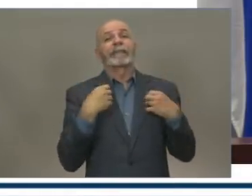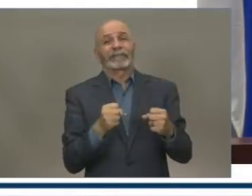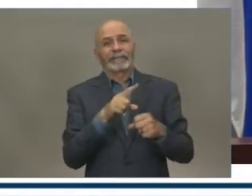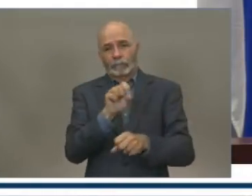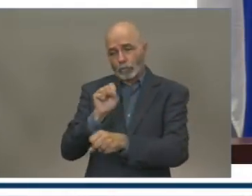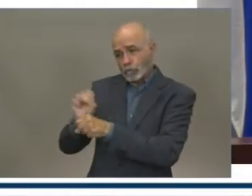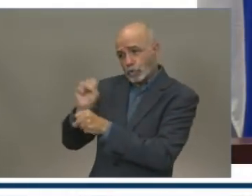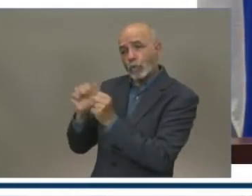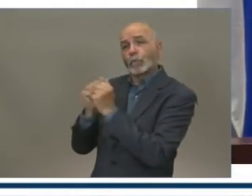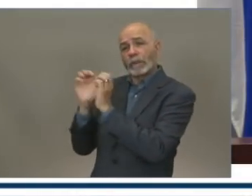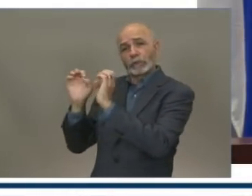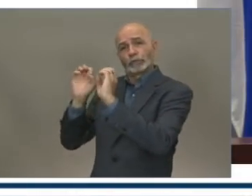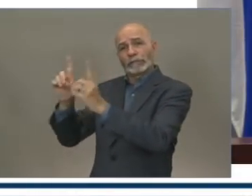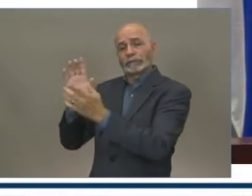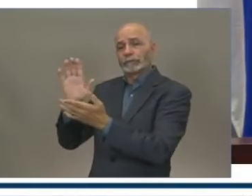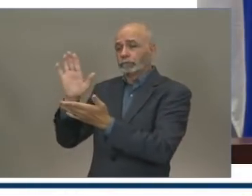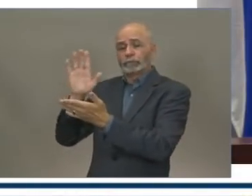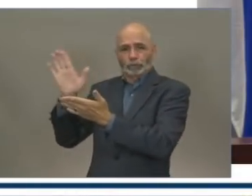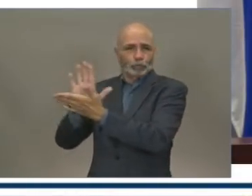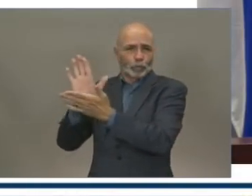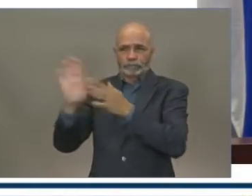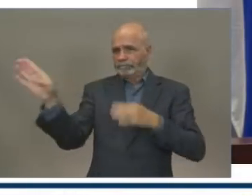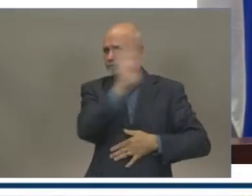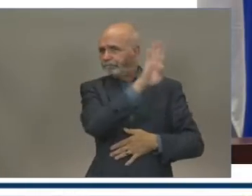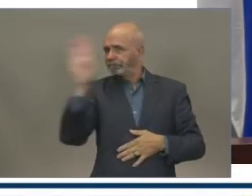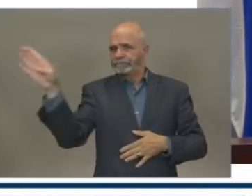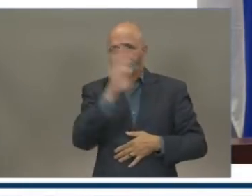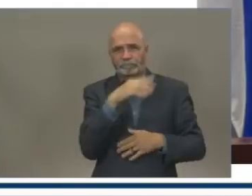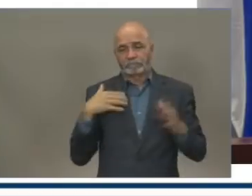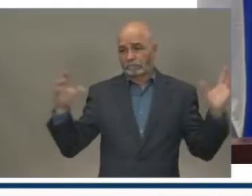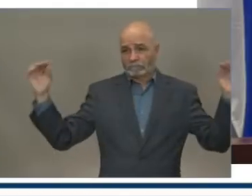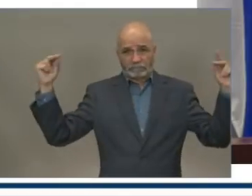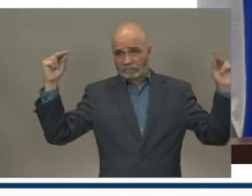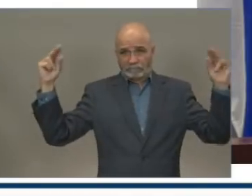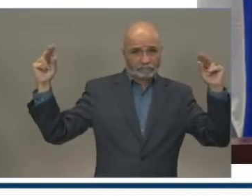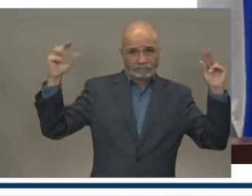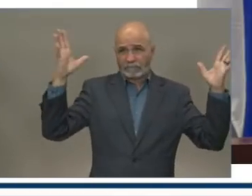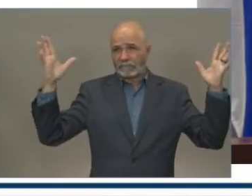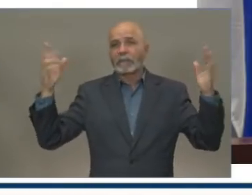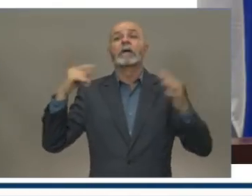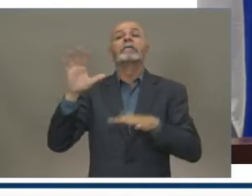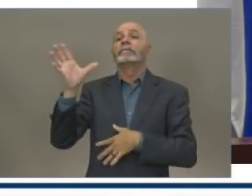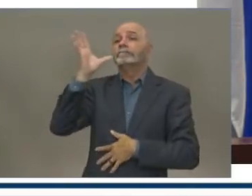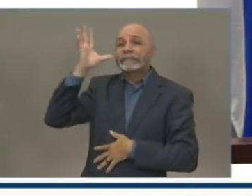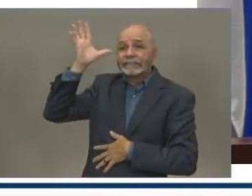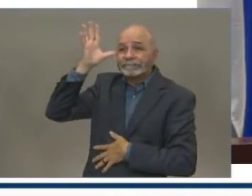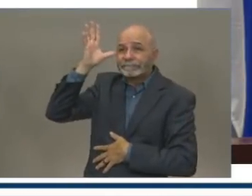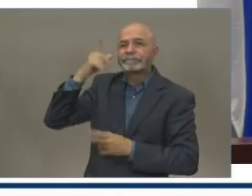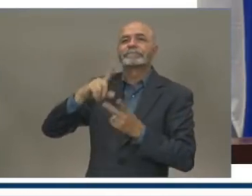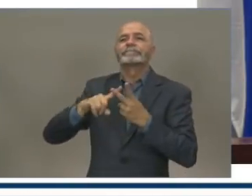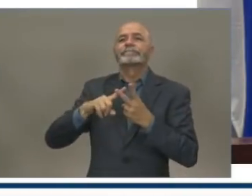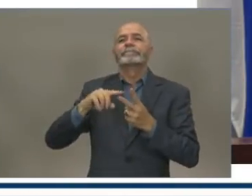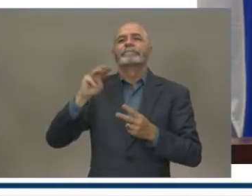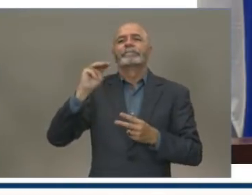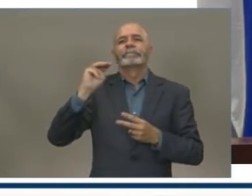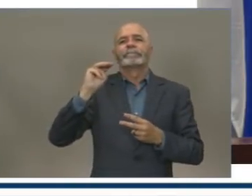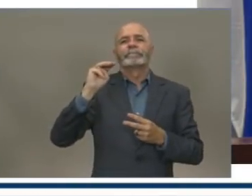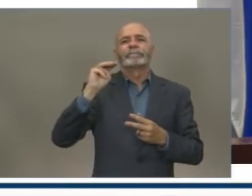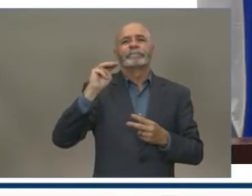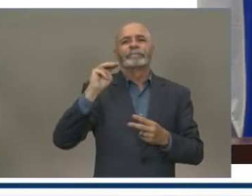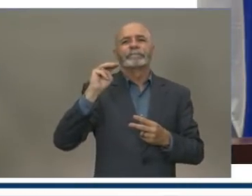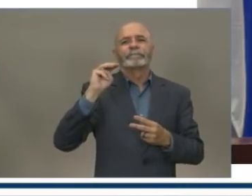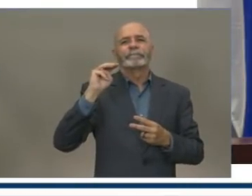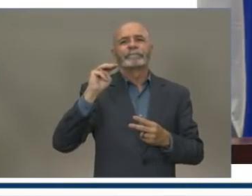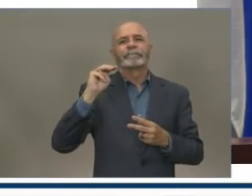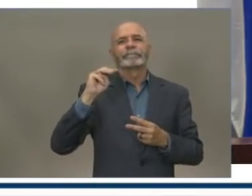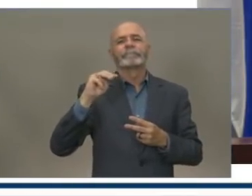education. We did an additional communication to the parents at Marymount School late last week. It's always a balance between informing